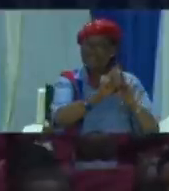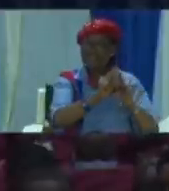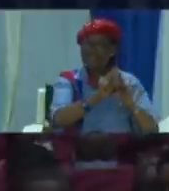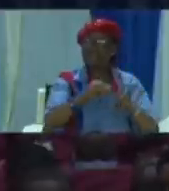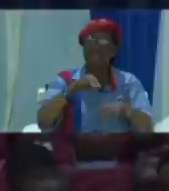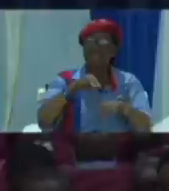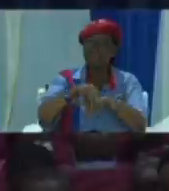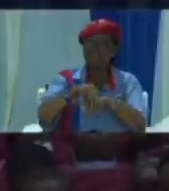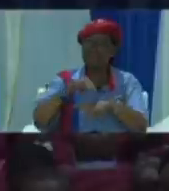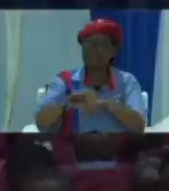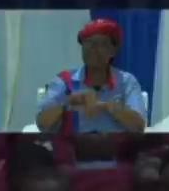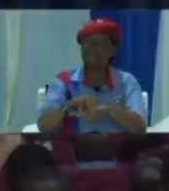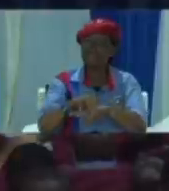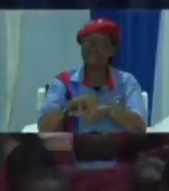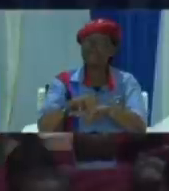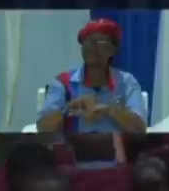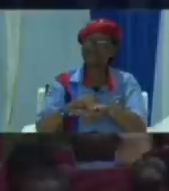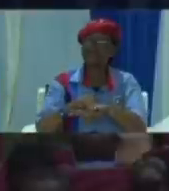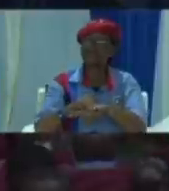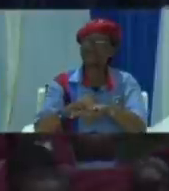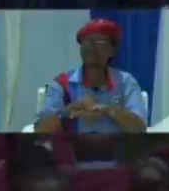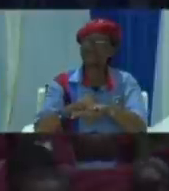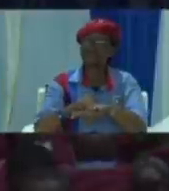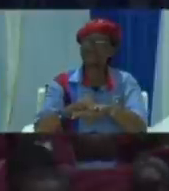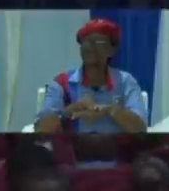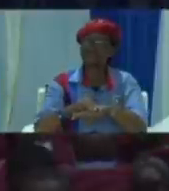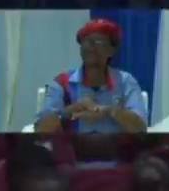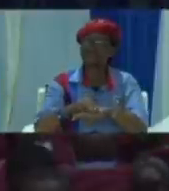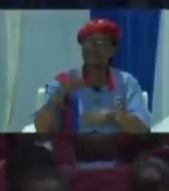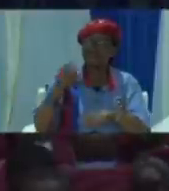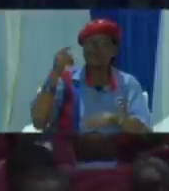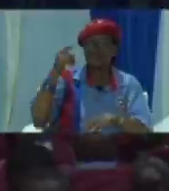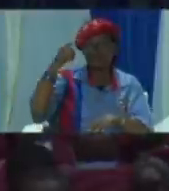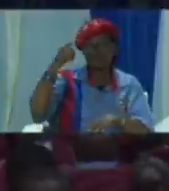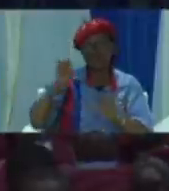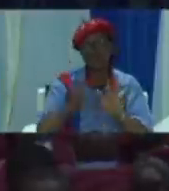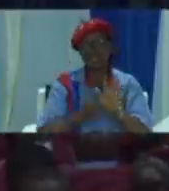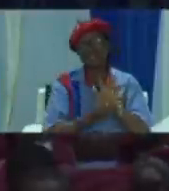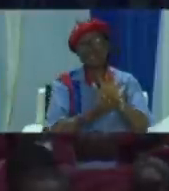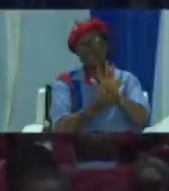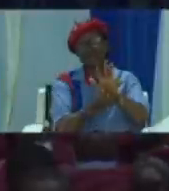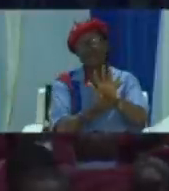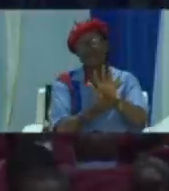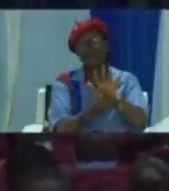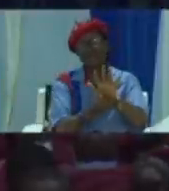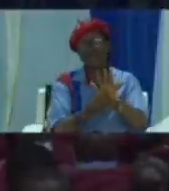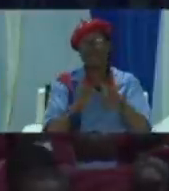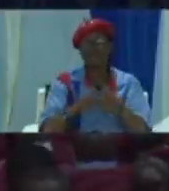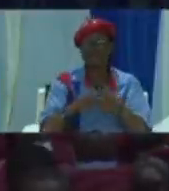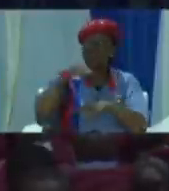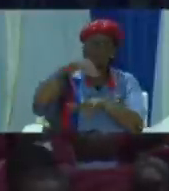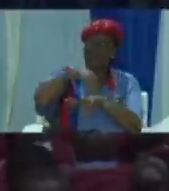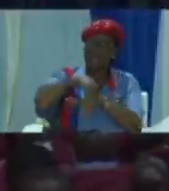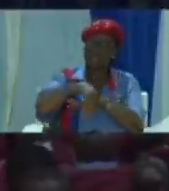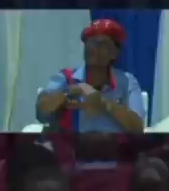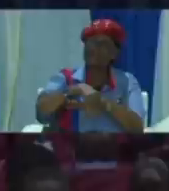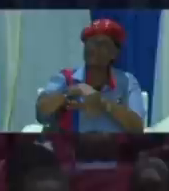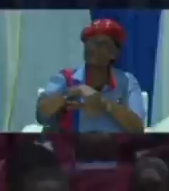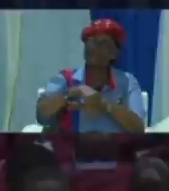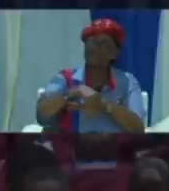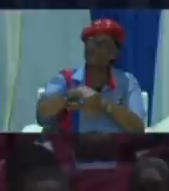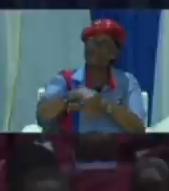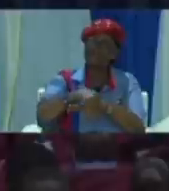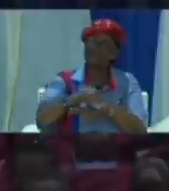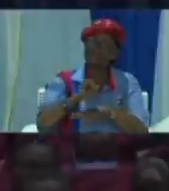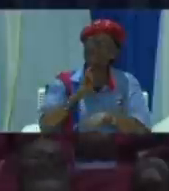re sinu aye awon eniyan ni. I mean, for example, fun apere, tonight ni ale yi, it's